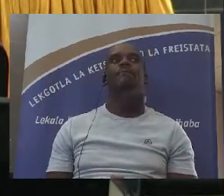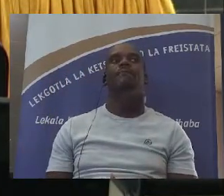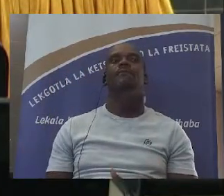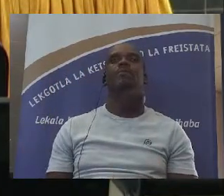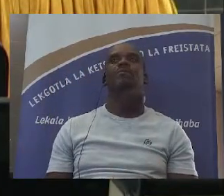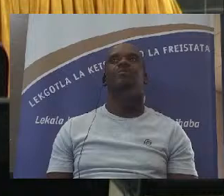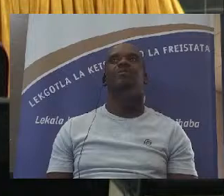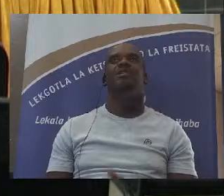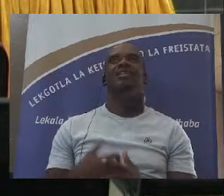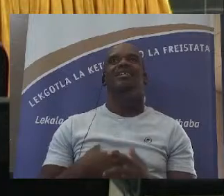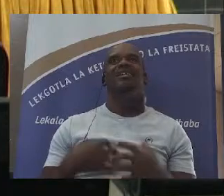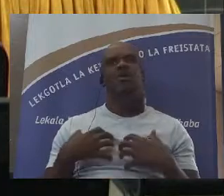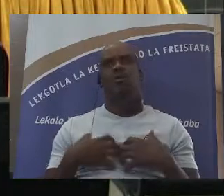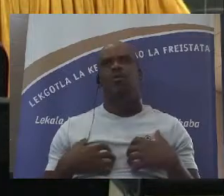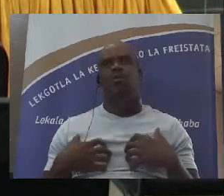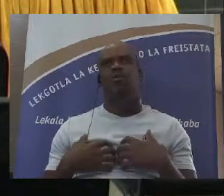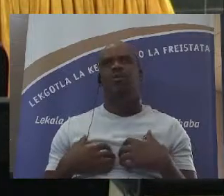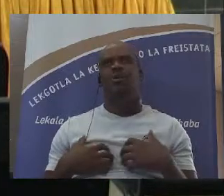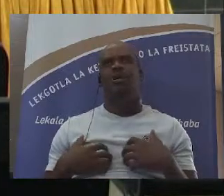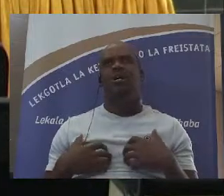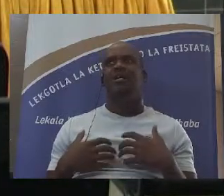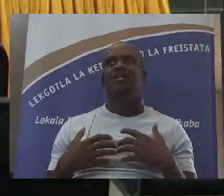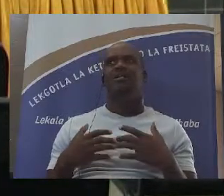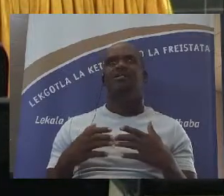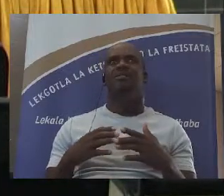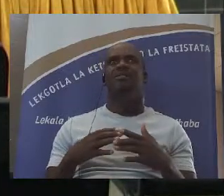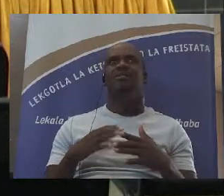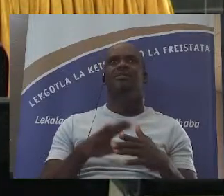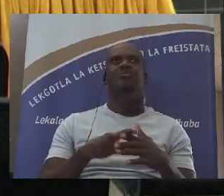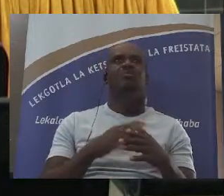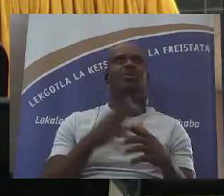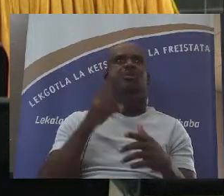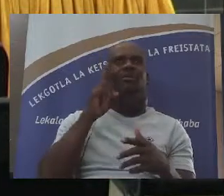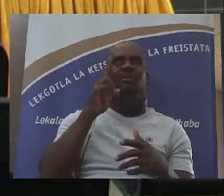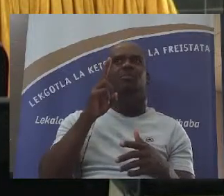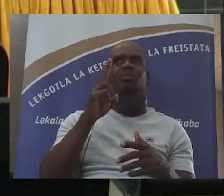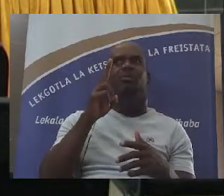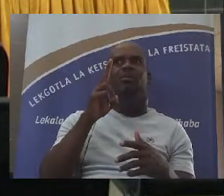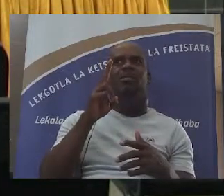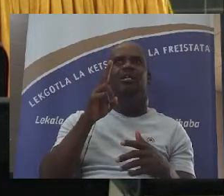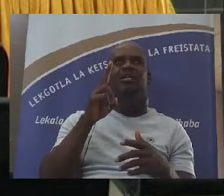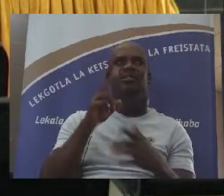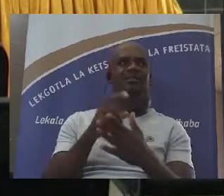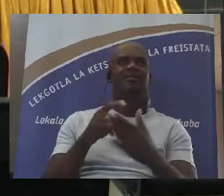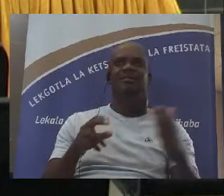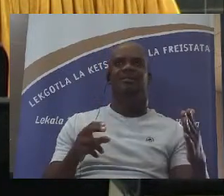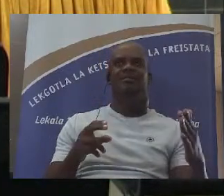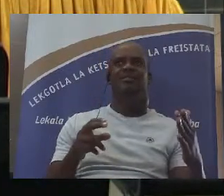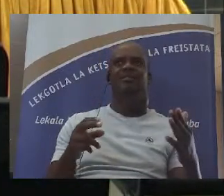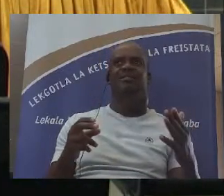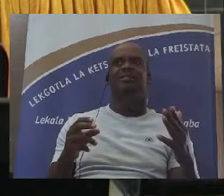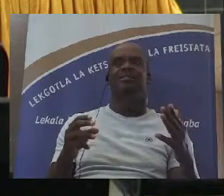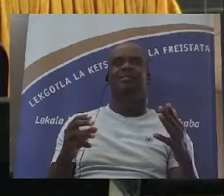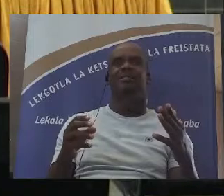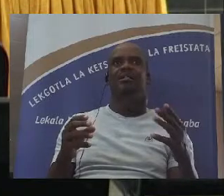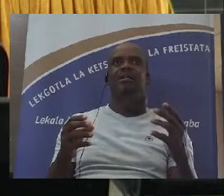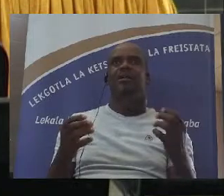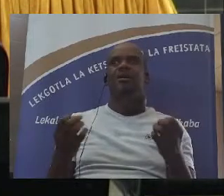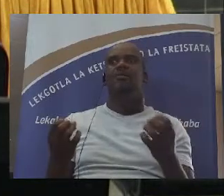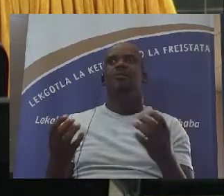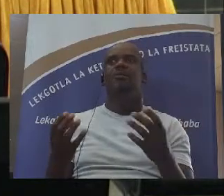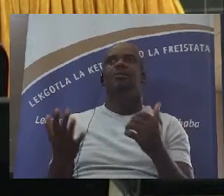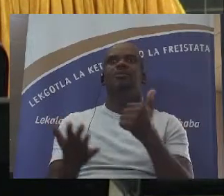ke worried hoba ke bona this side, many people ba neng ba dutse this side ba ile ka